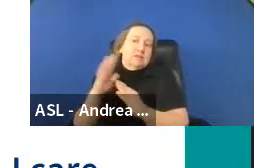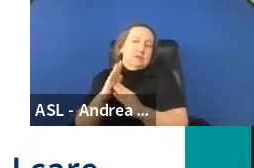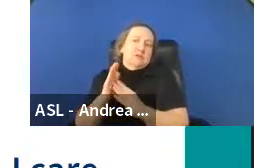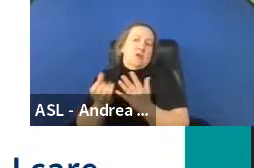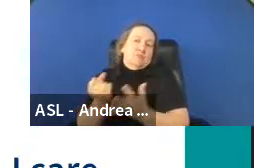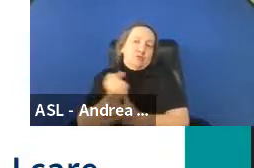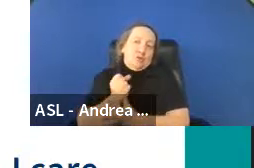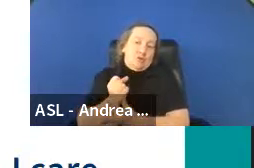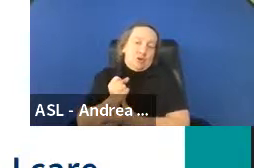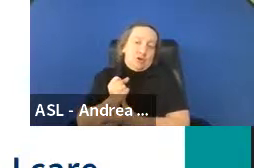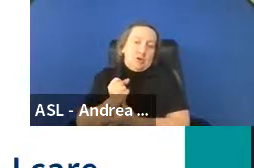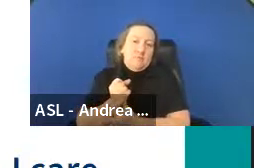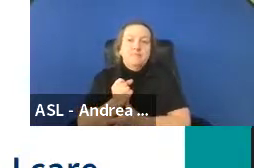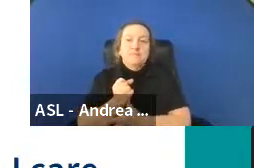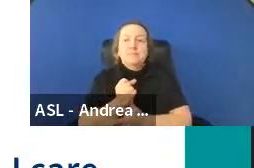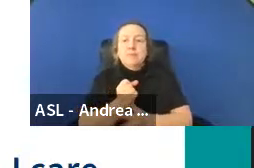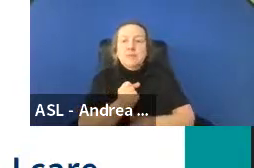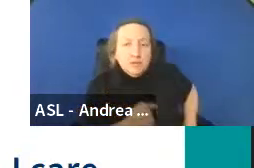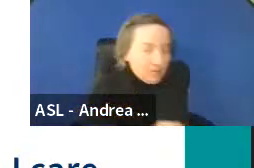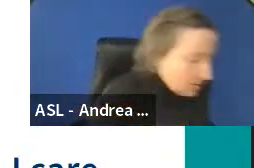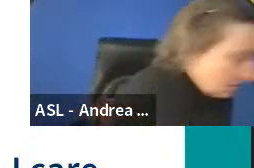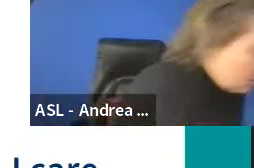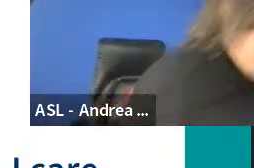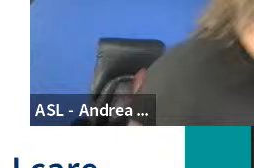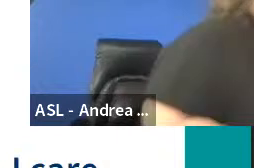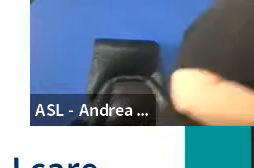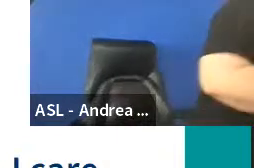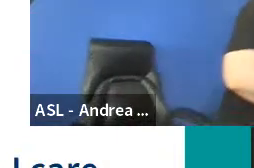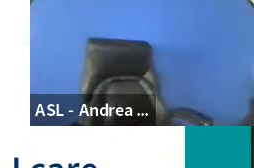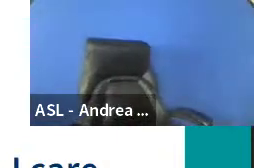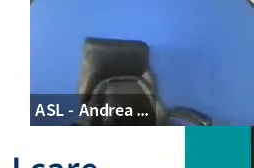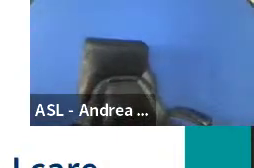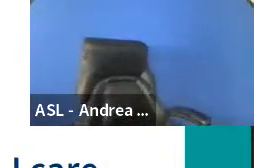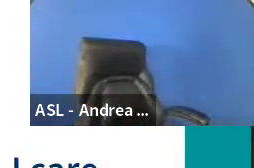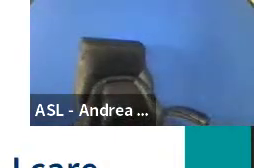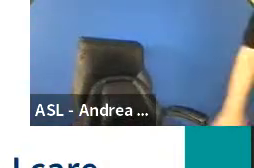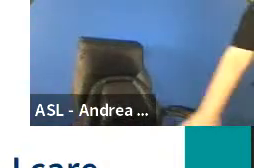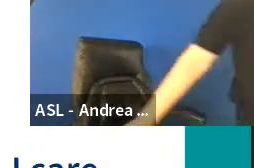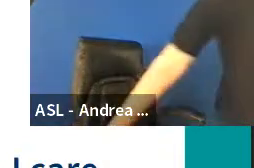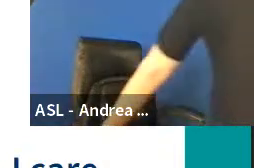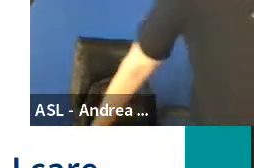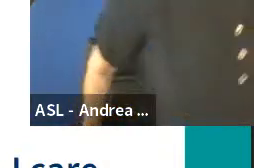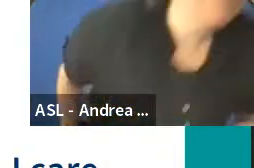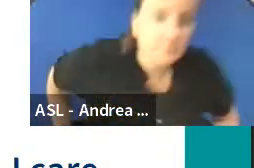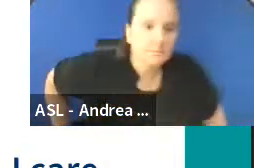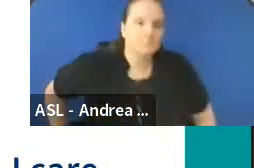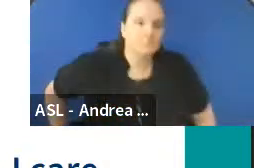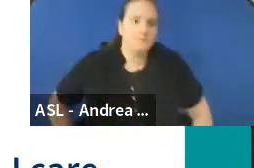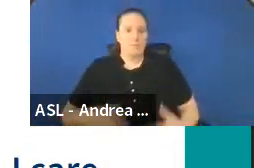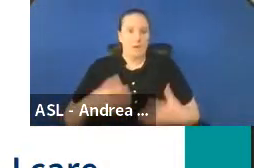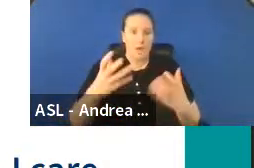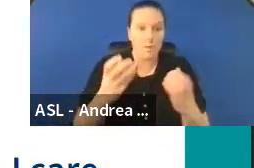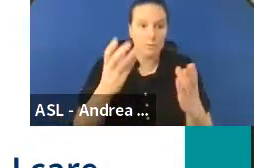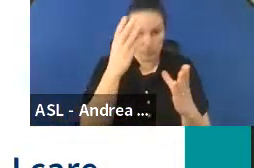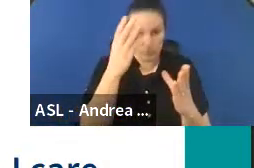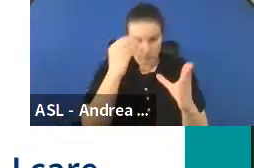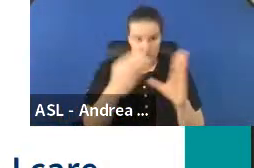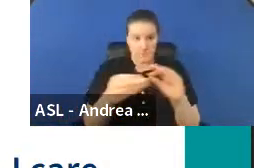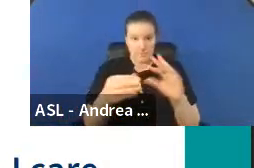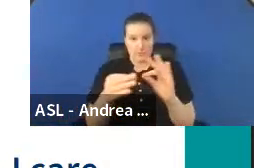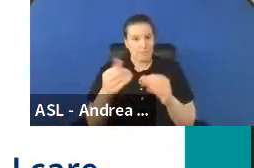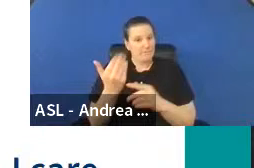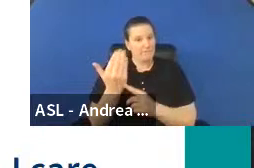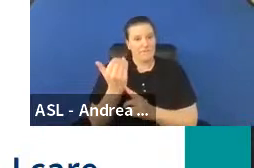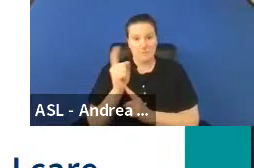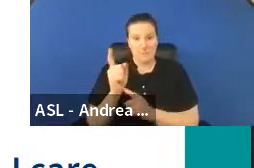A second question specific to active, oh, sorry, Mil. I'm sorry, I just wanted to mention, we only have about 15